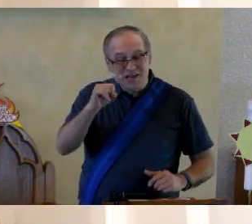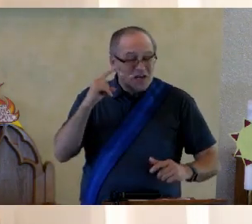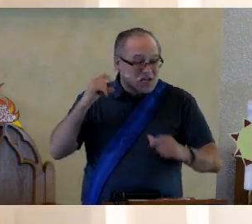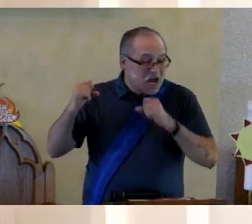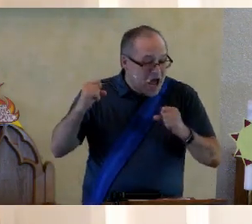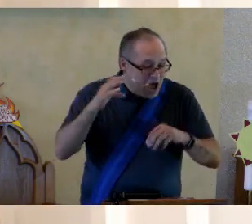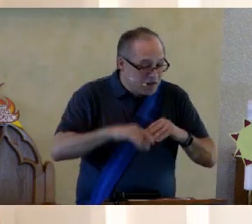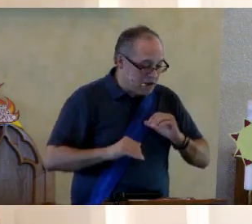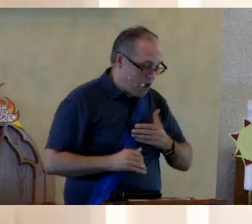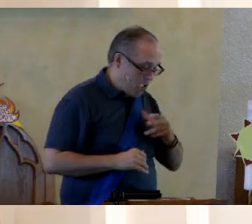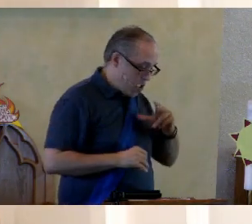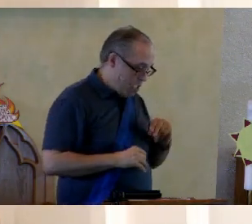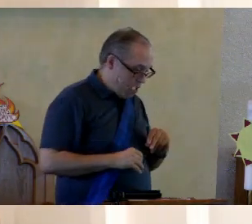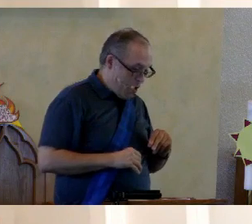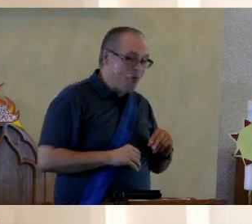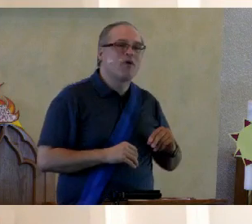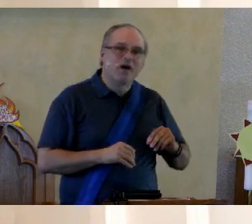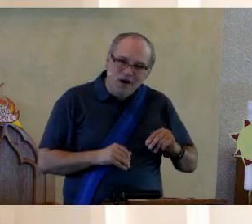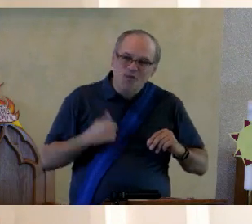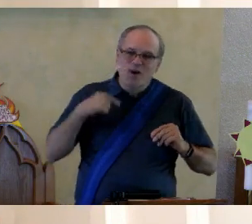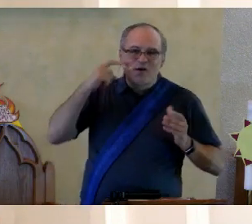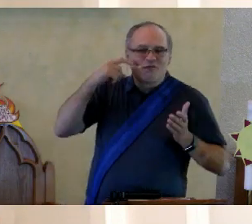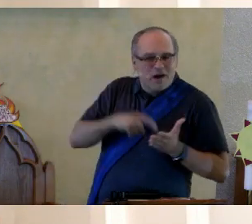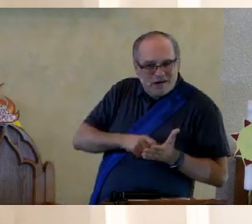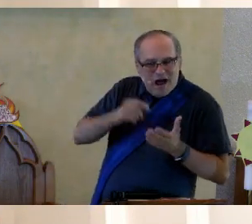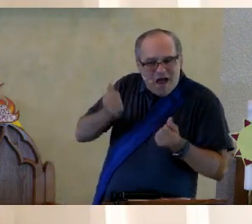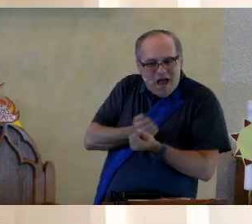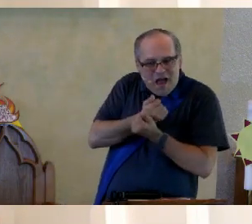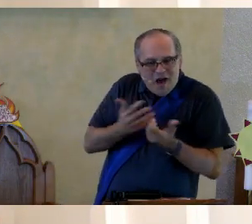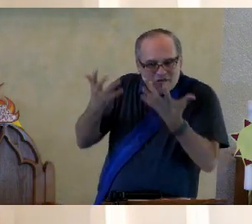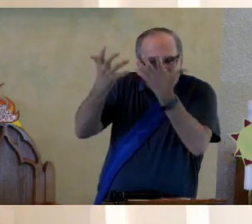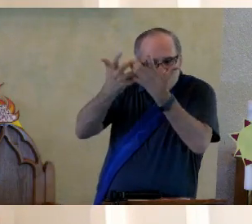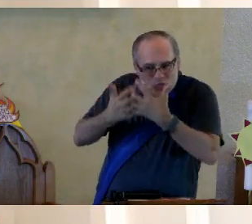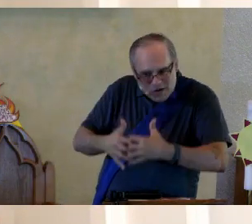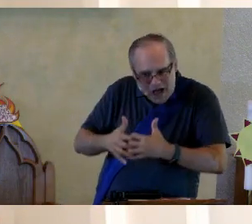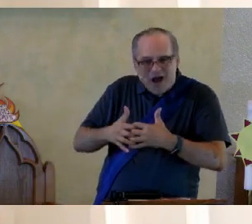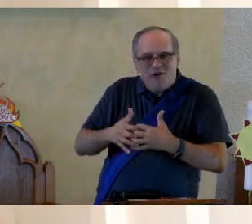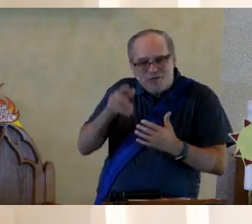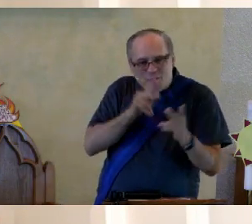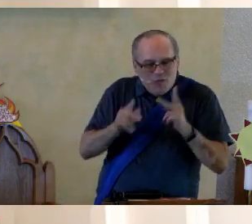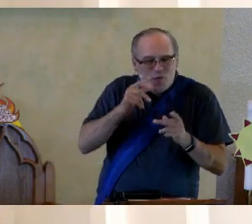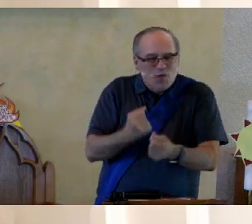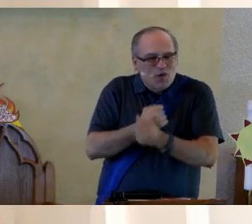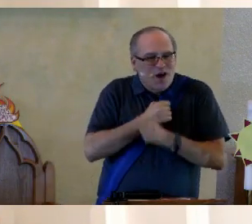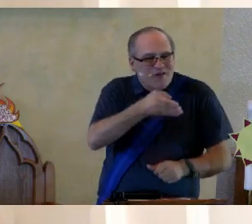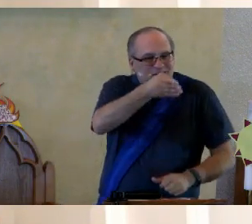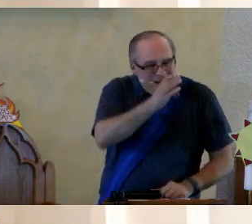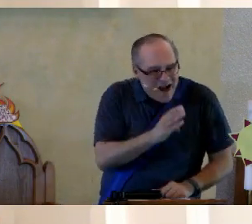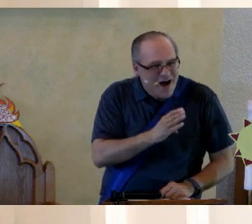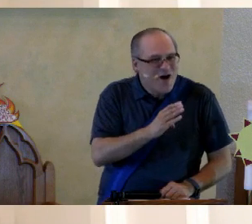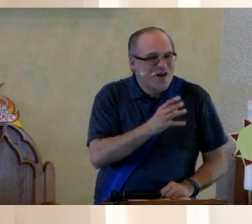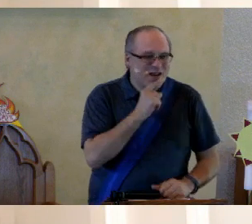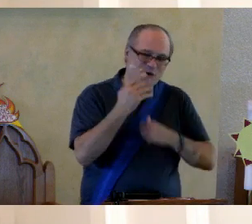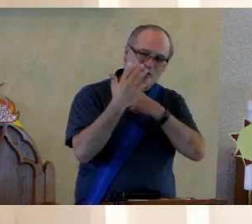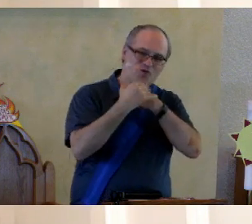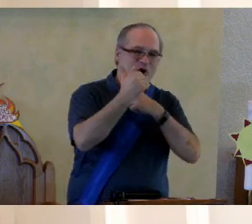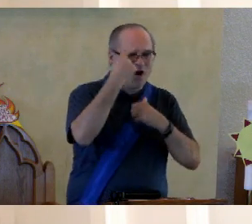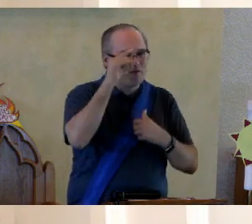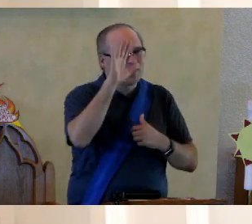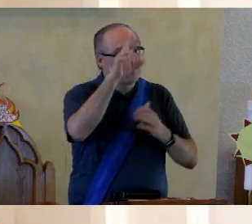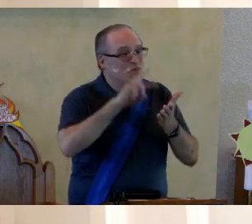our no, we recognize that all things work together for good to them that love God and to them who are the called according to God's